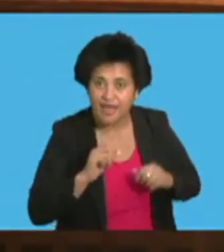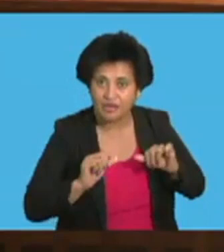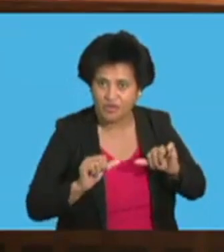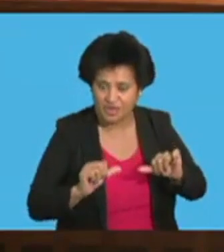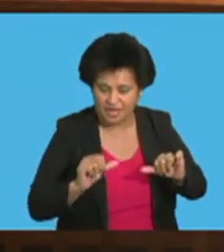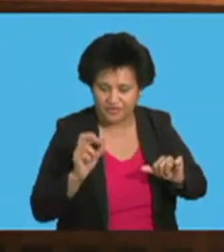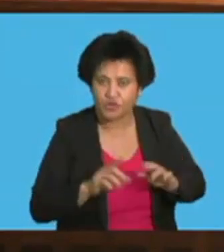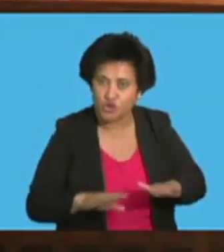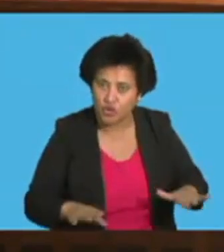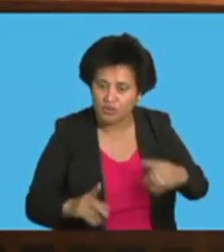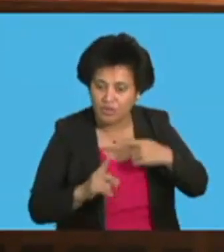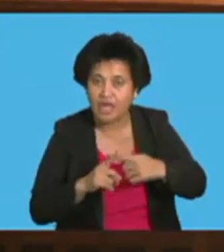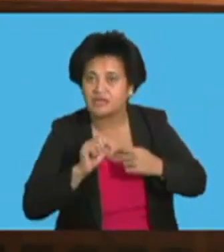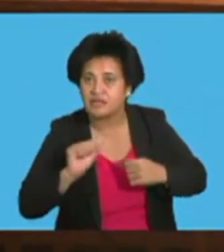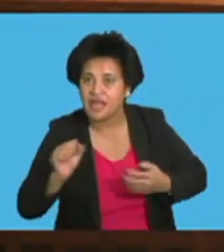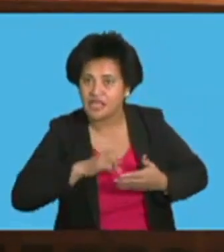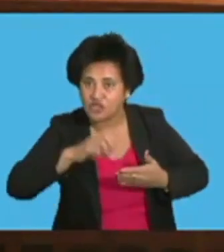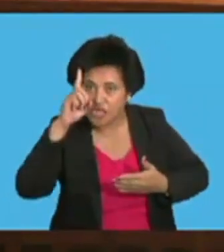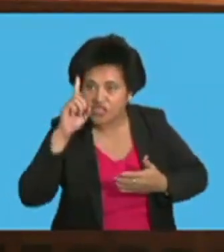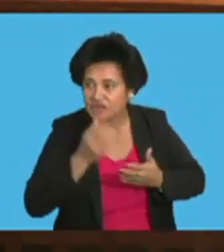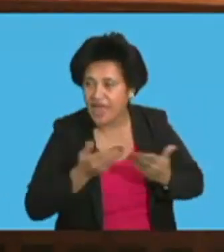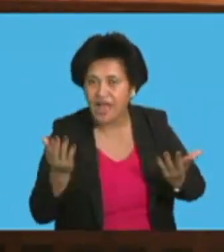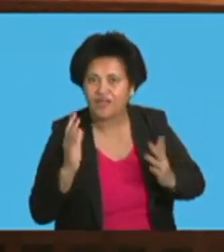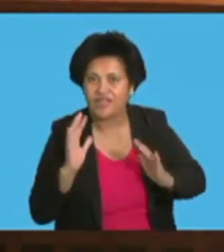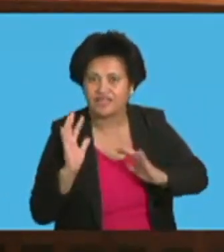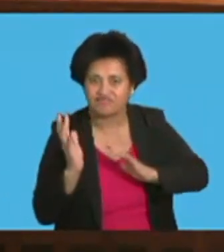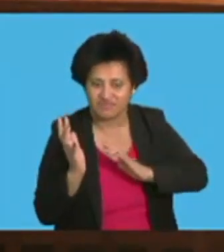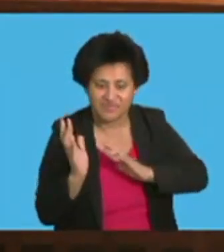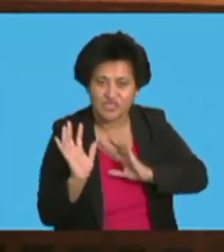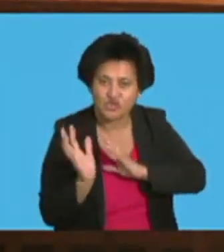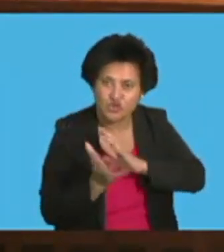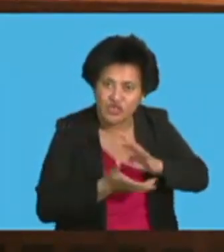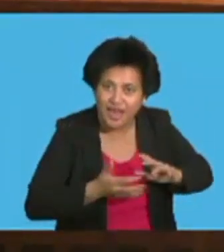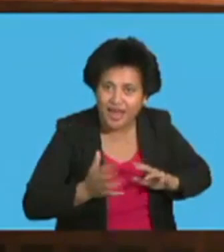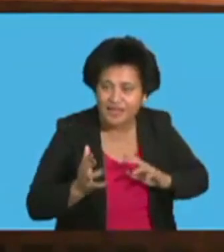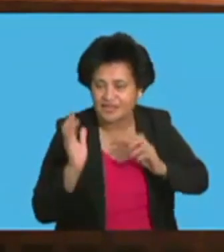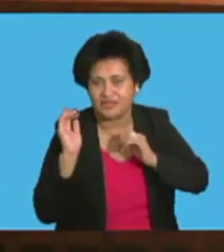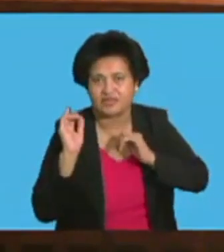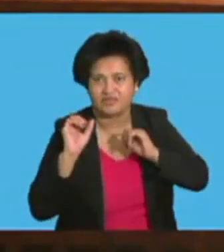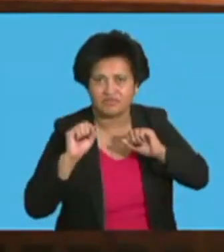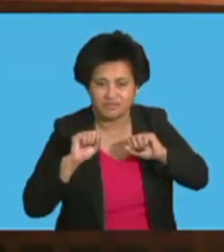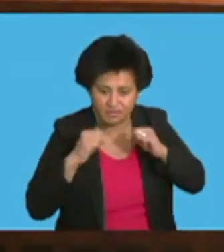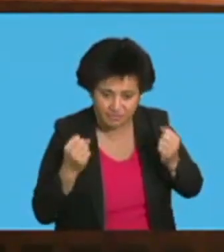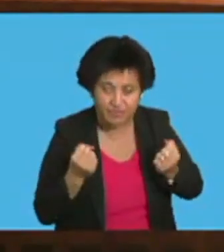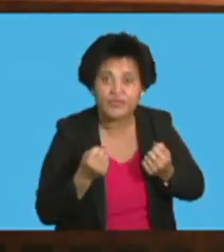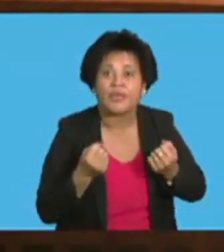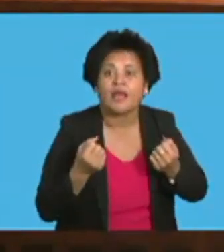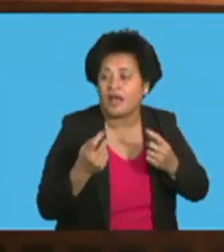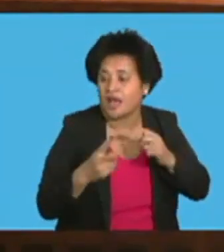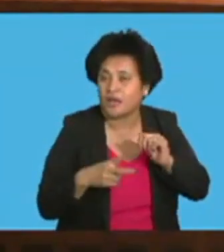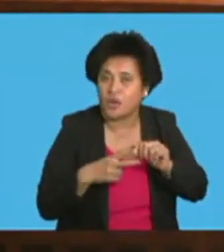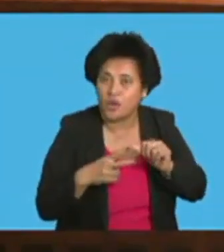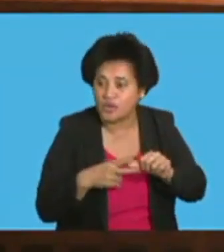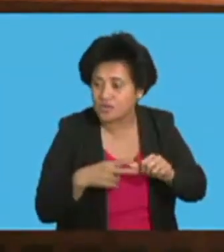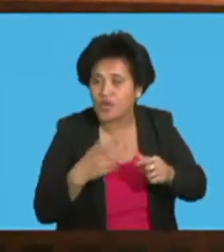including their education, socialization, life skills training. All children that are placed in the homes have a care plan that addresses their